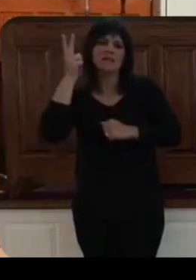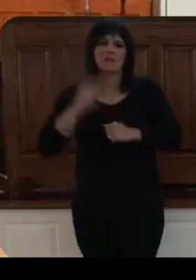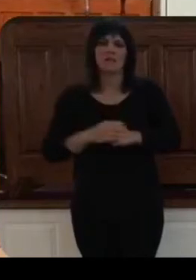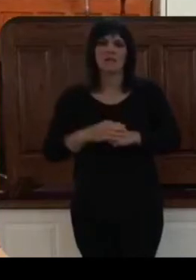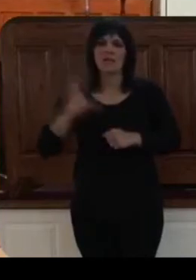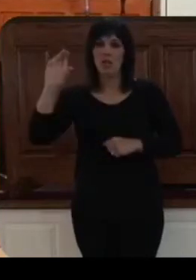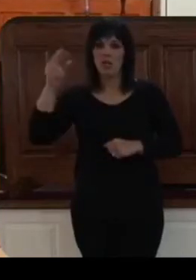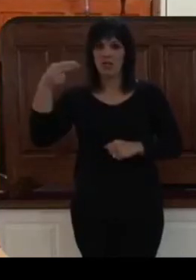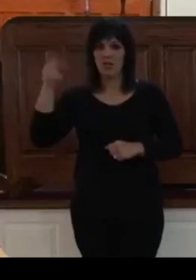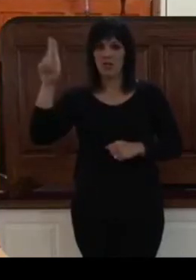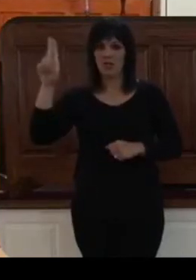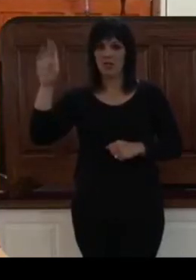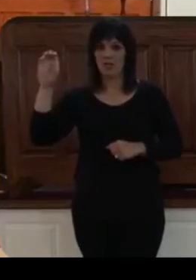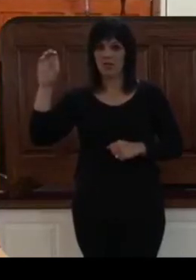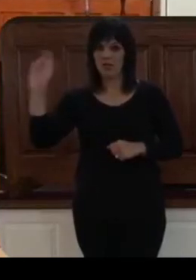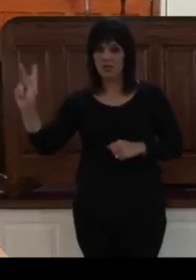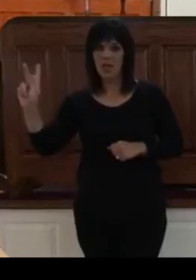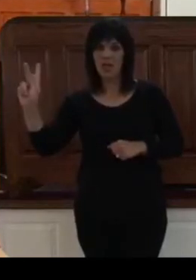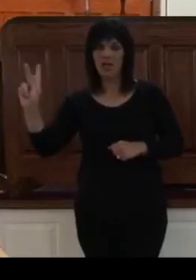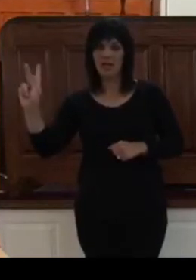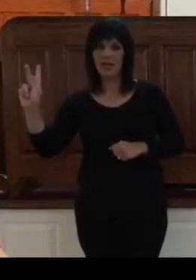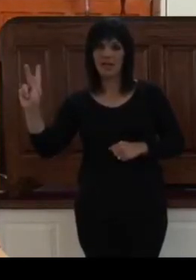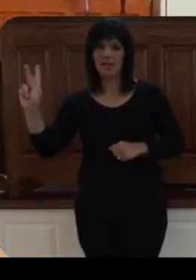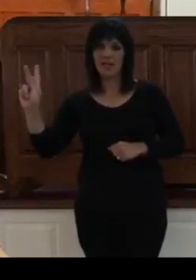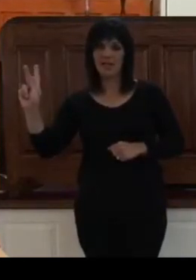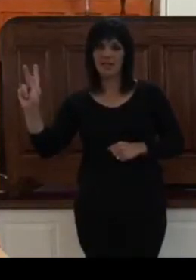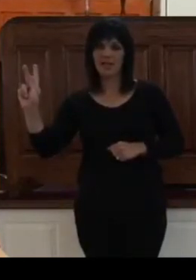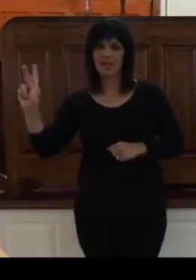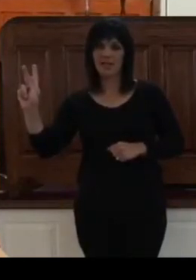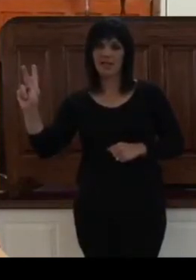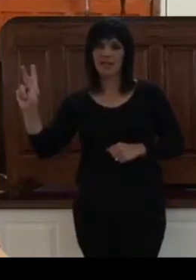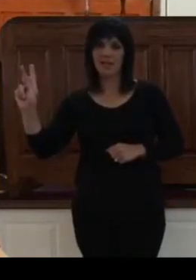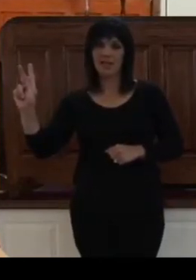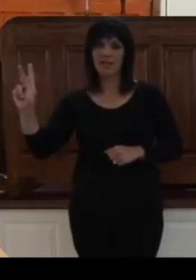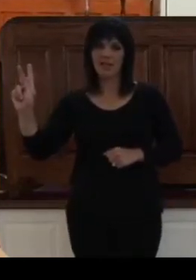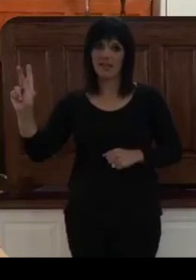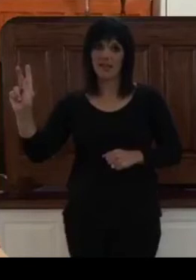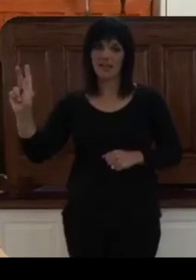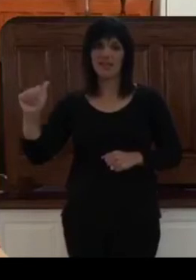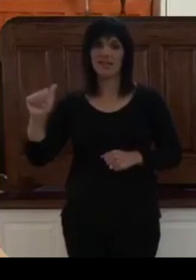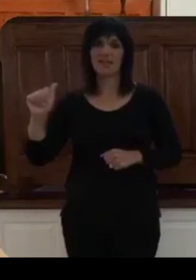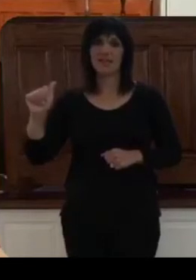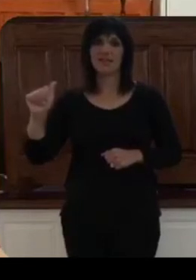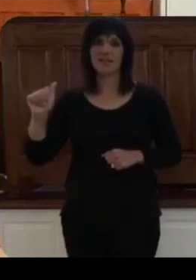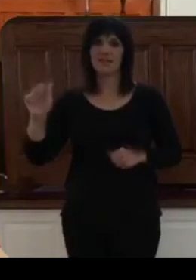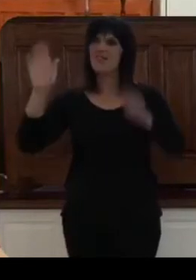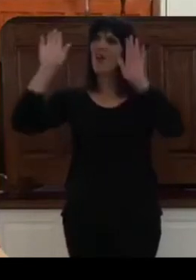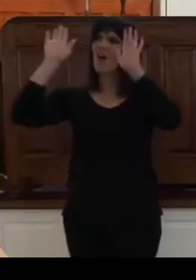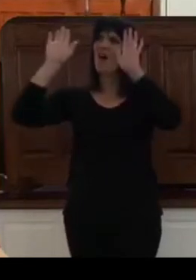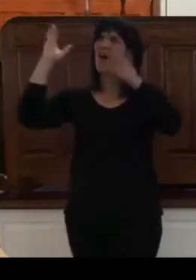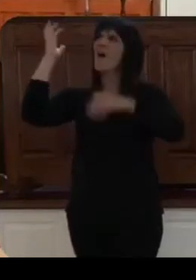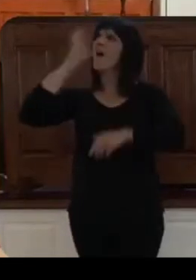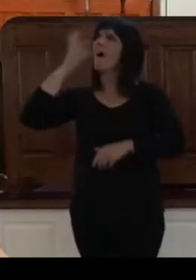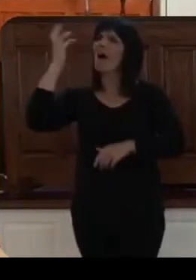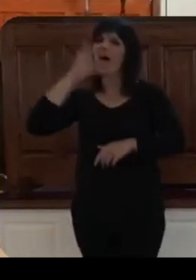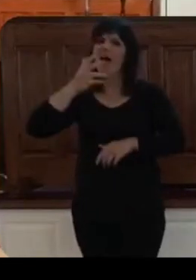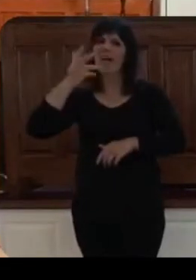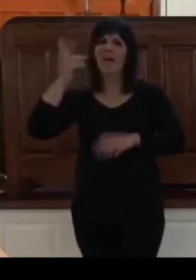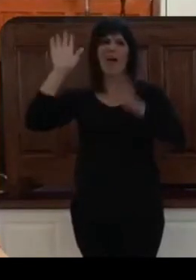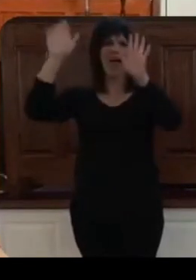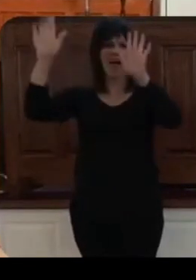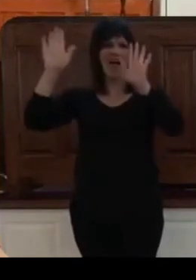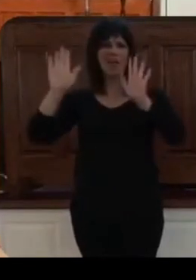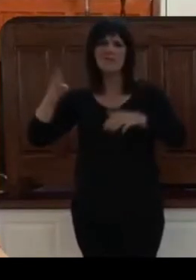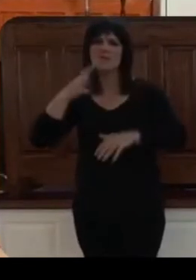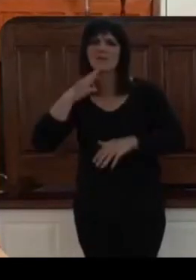Swindoll, man, the ex-Marine, the Harley-Davidson riding pastor. Man, he's an awesome speaker. Or I listen to